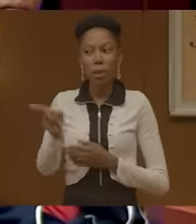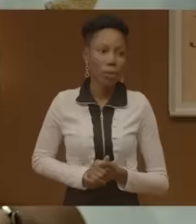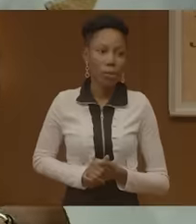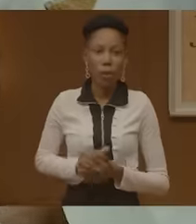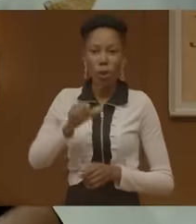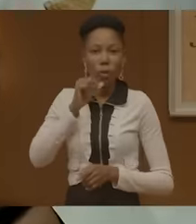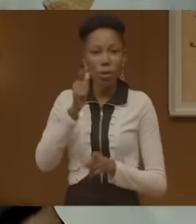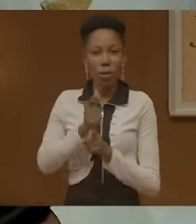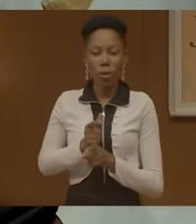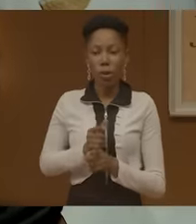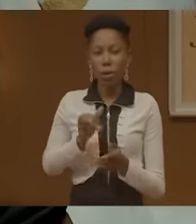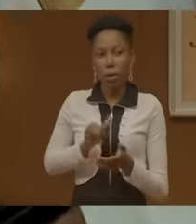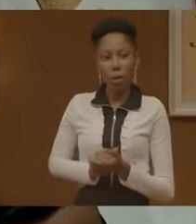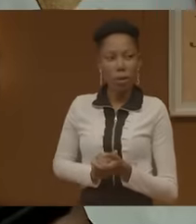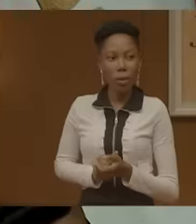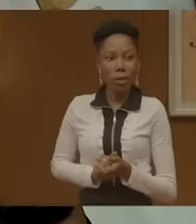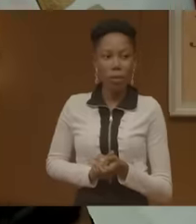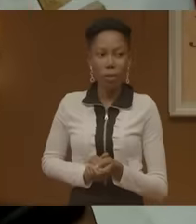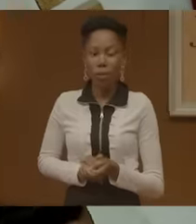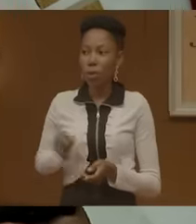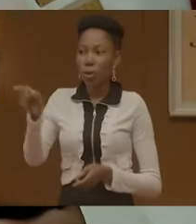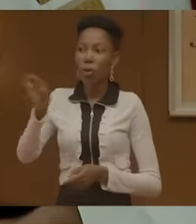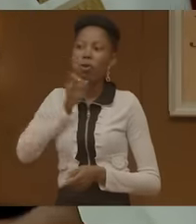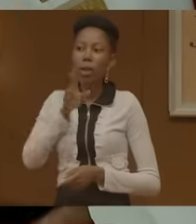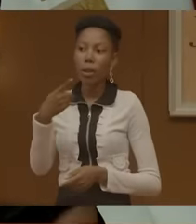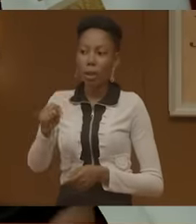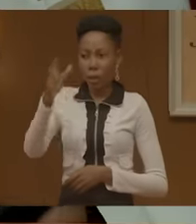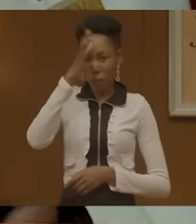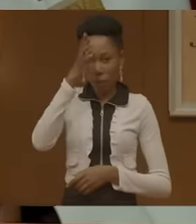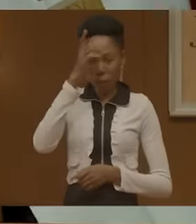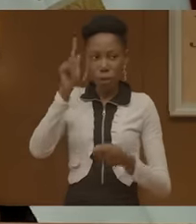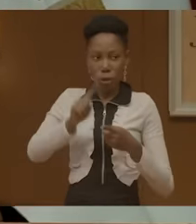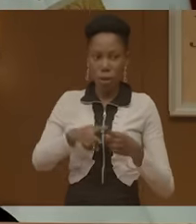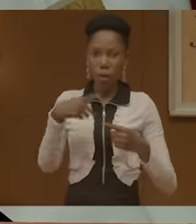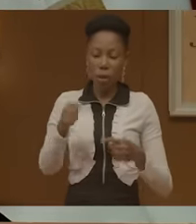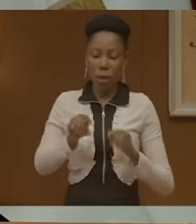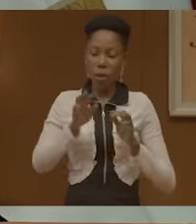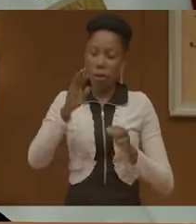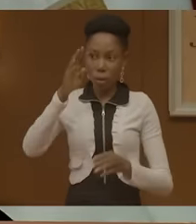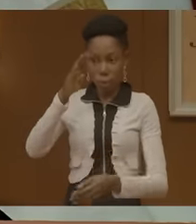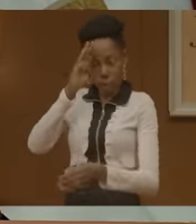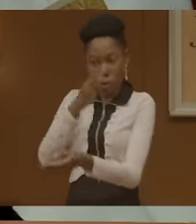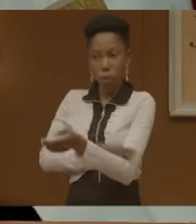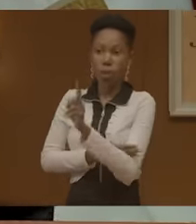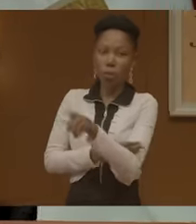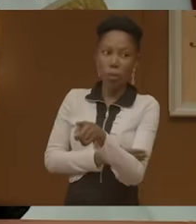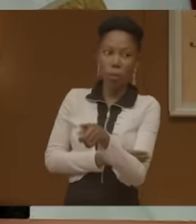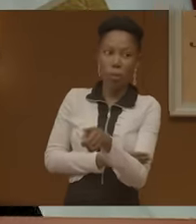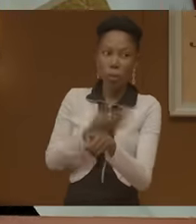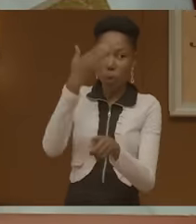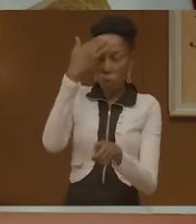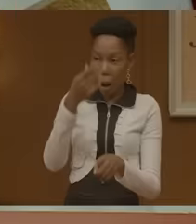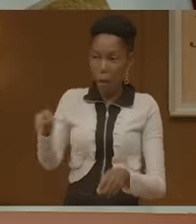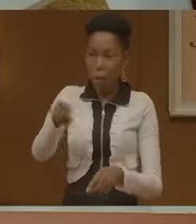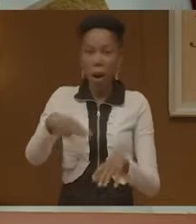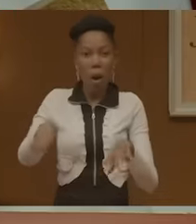father. You see, you are the father to that child, whether you like it or not. That's one thing you don't know. Because as long as you are